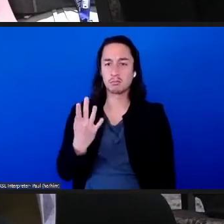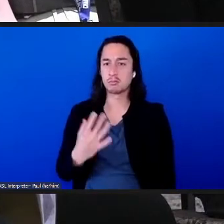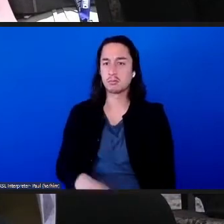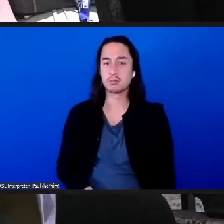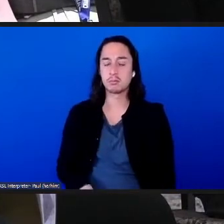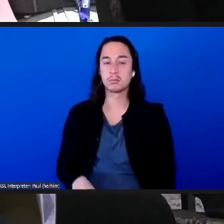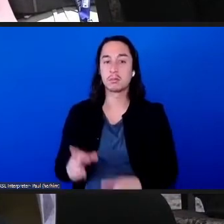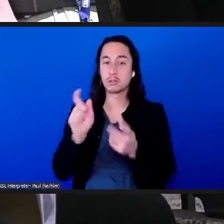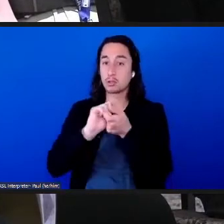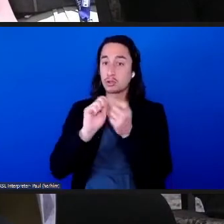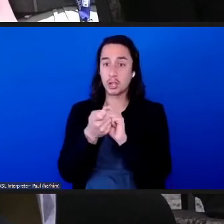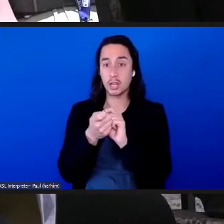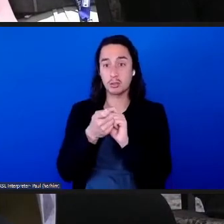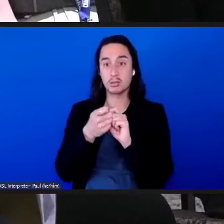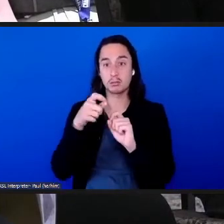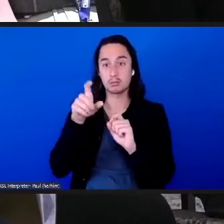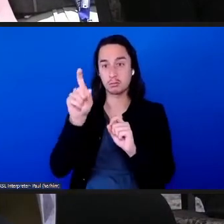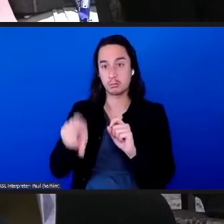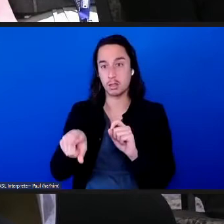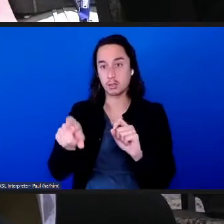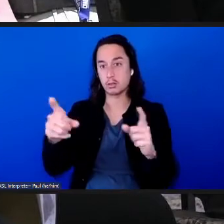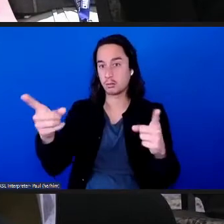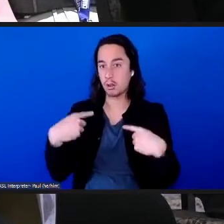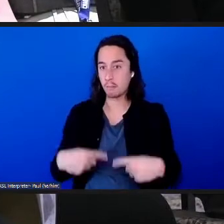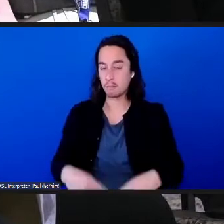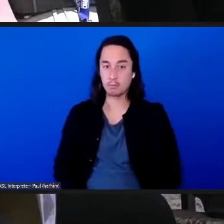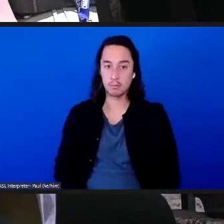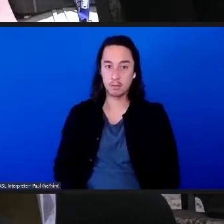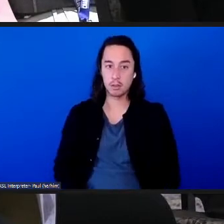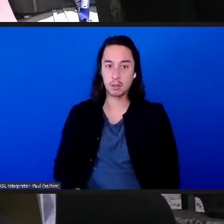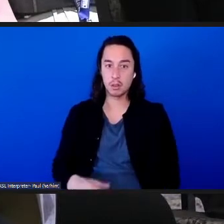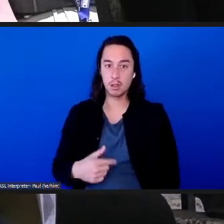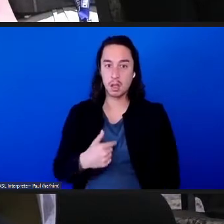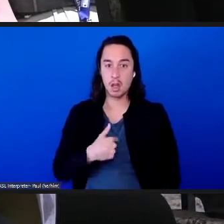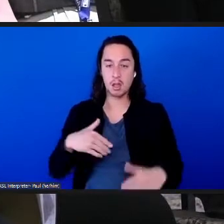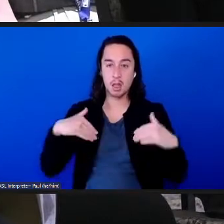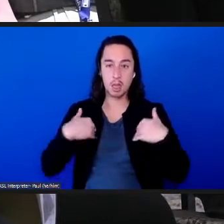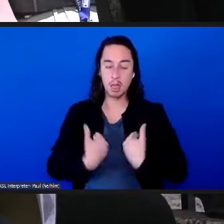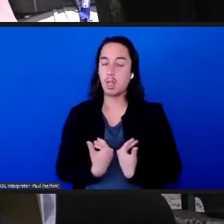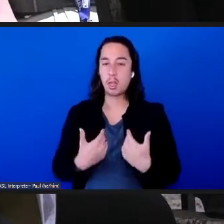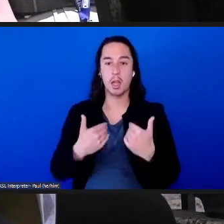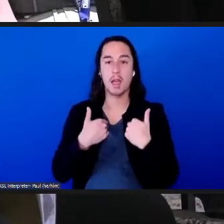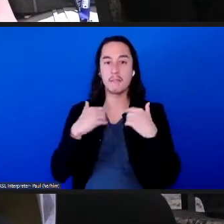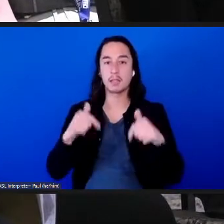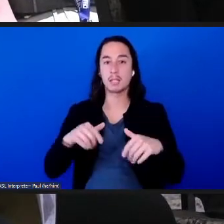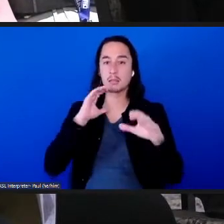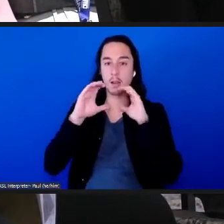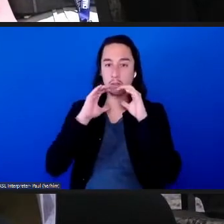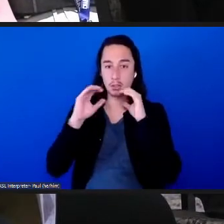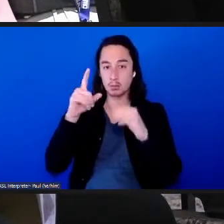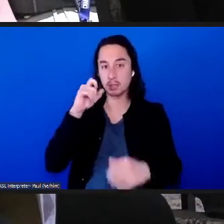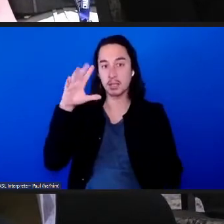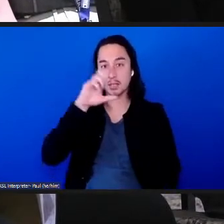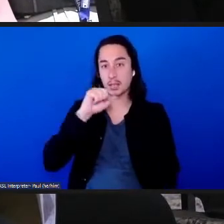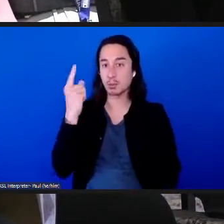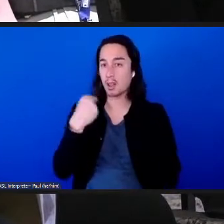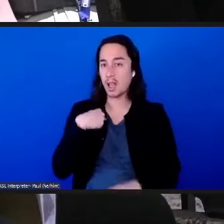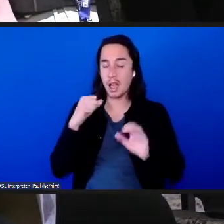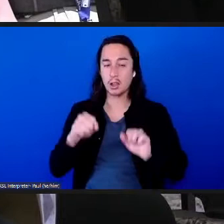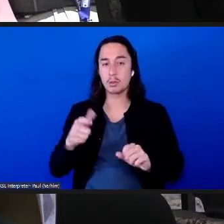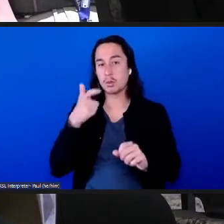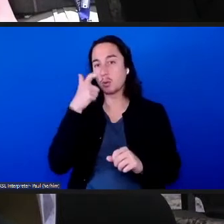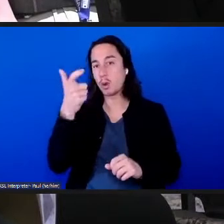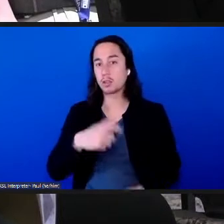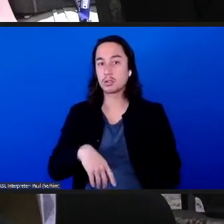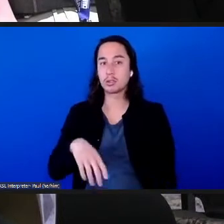Change has to come. I'm tired of having these conversations and sitting in these conversations, because guess what? I could be watching The